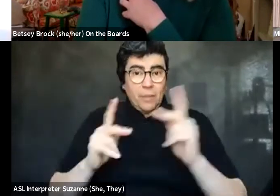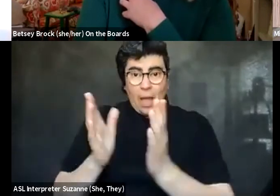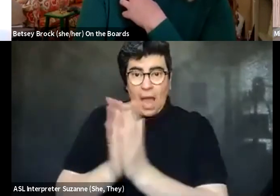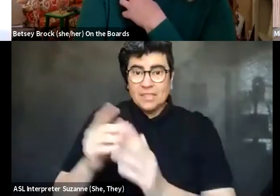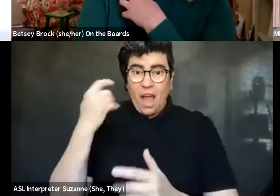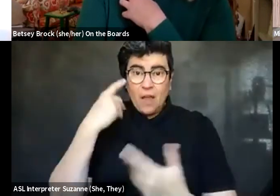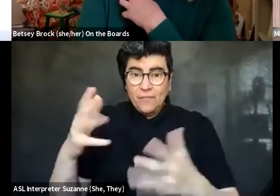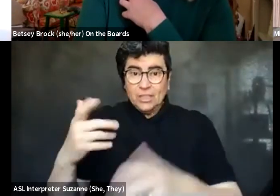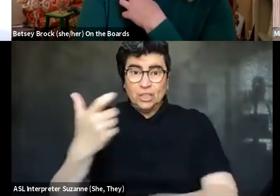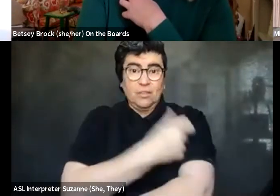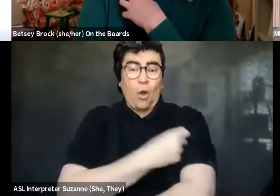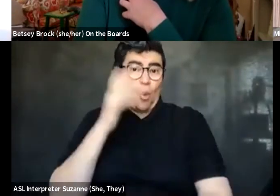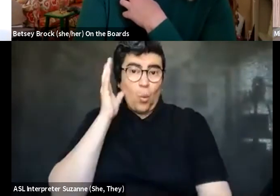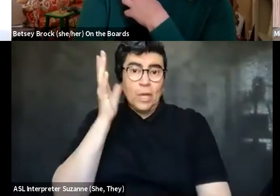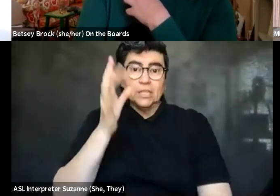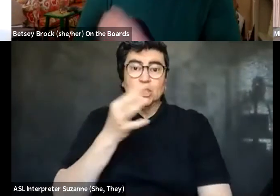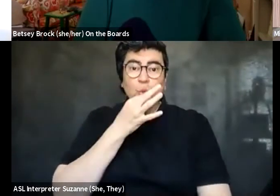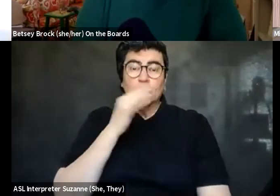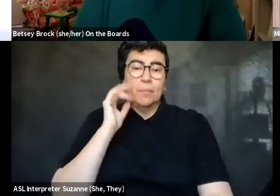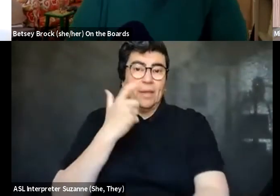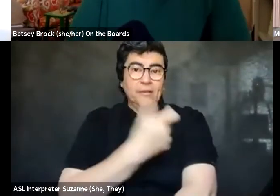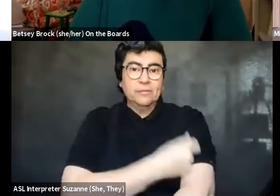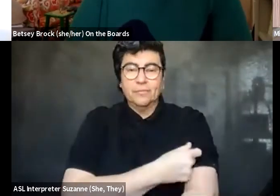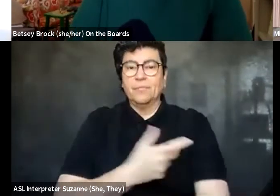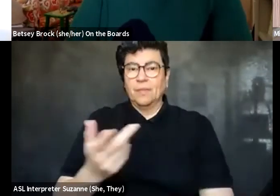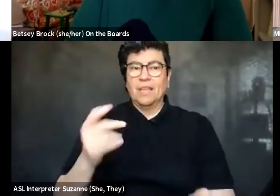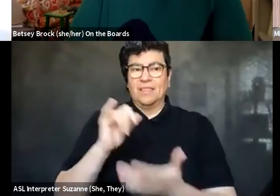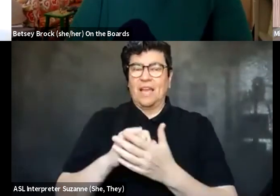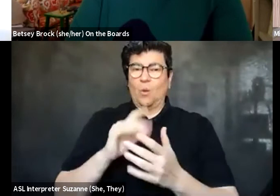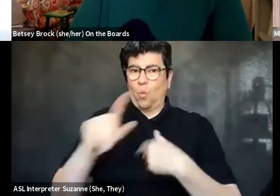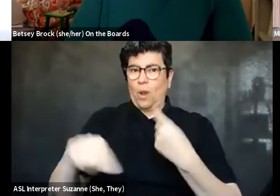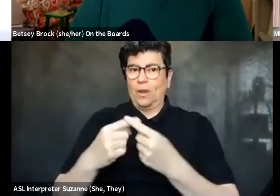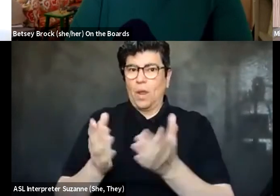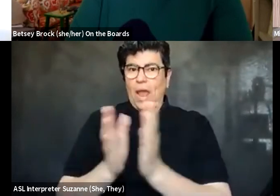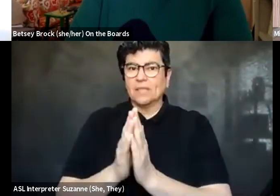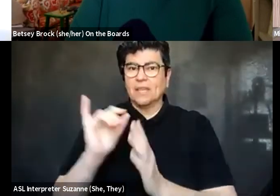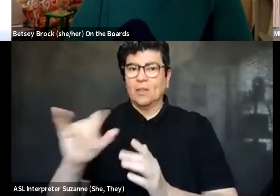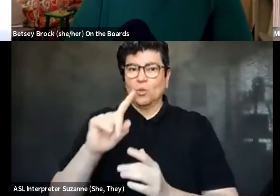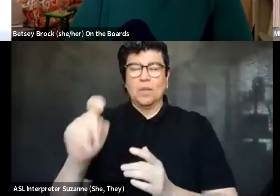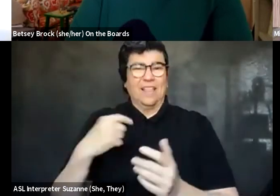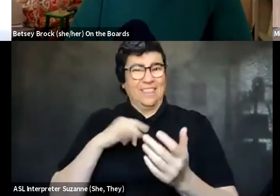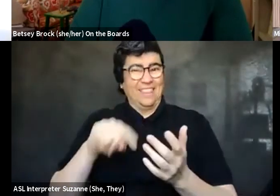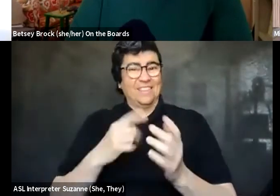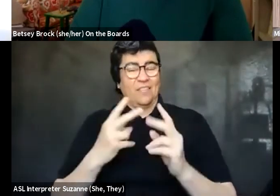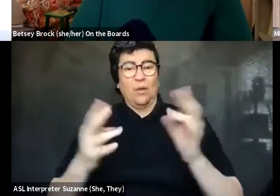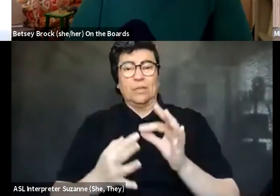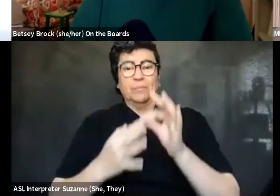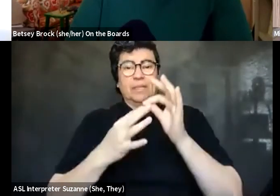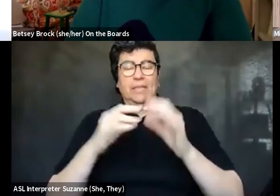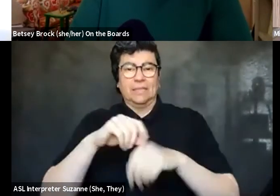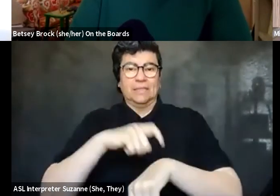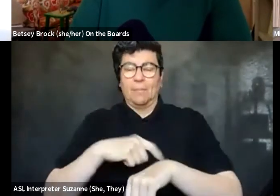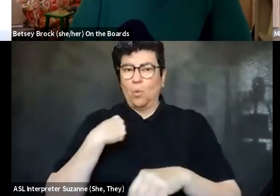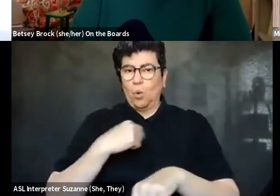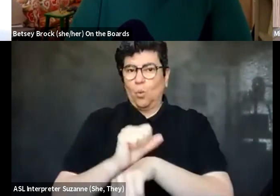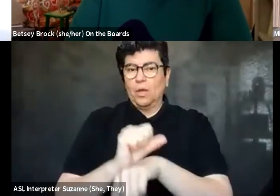they or will soon be, when asking the questions. I think this is a very unique moment in time. We are working with 3 expert consultants